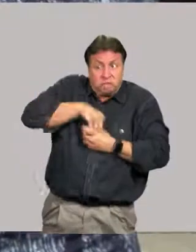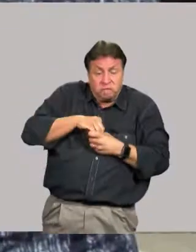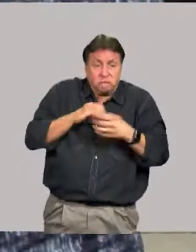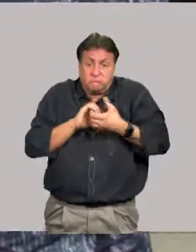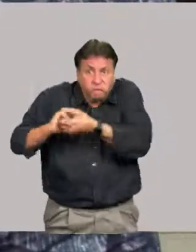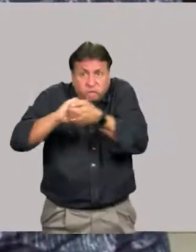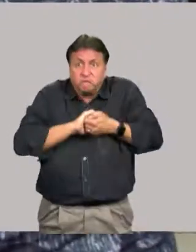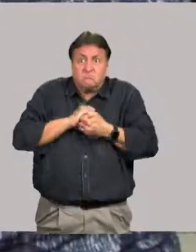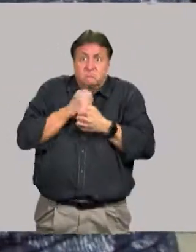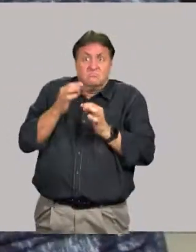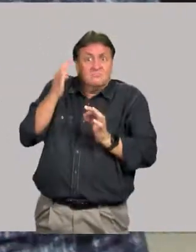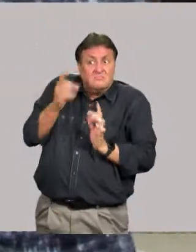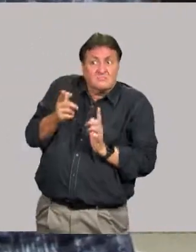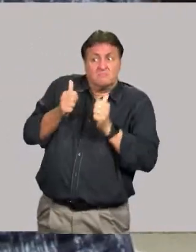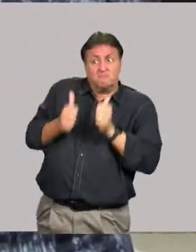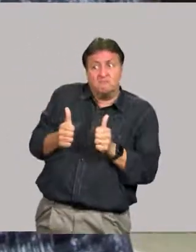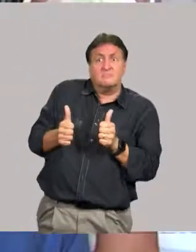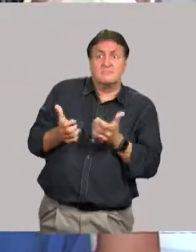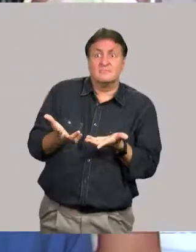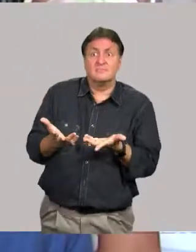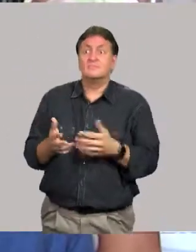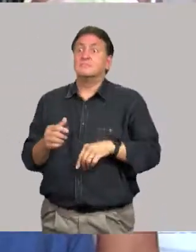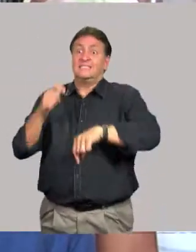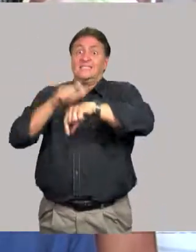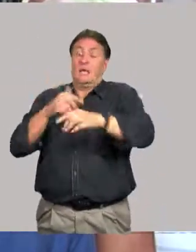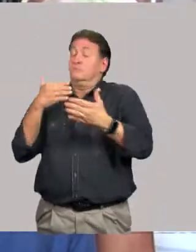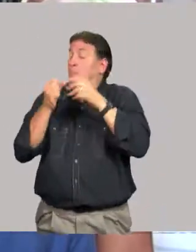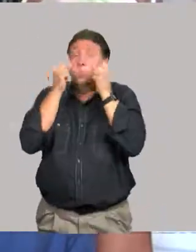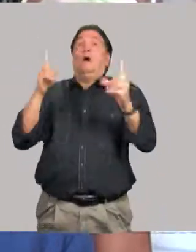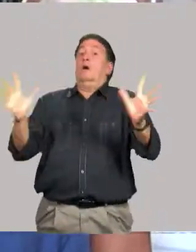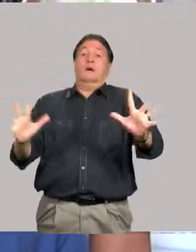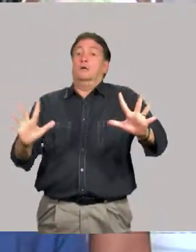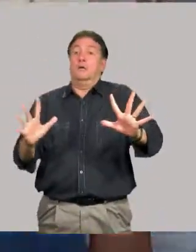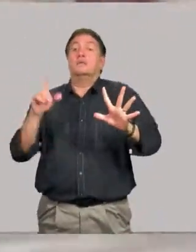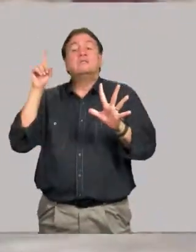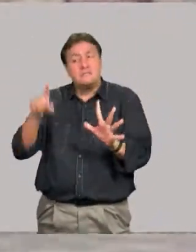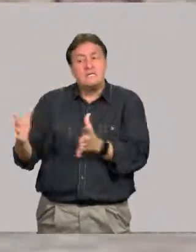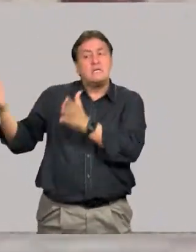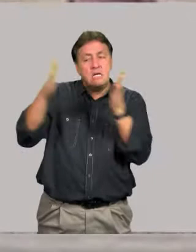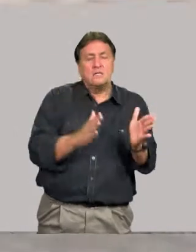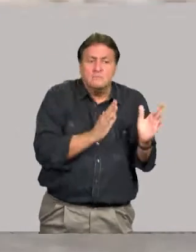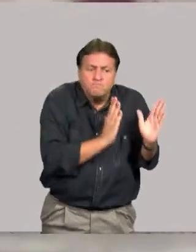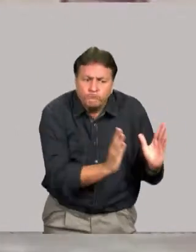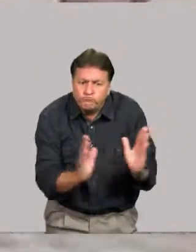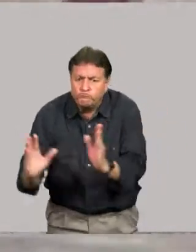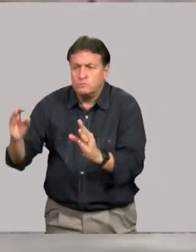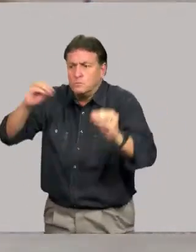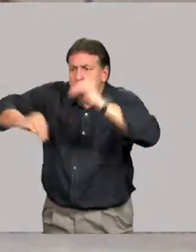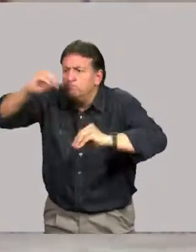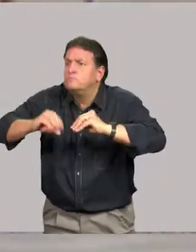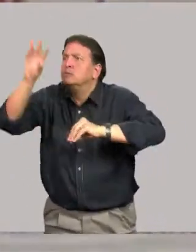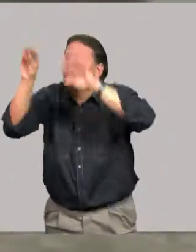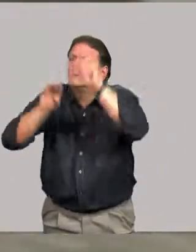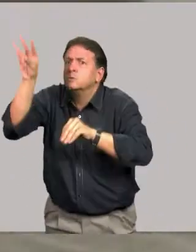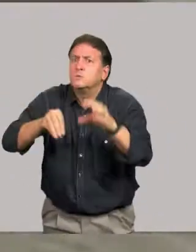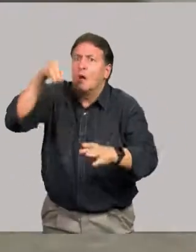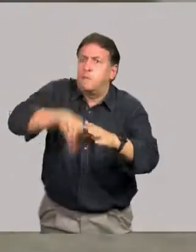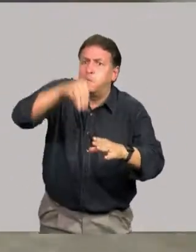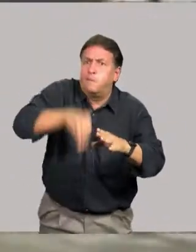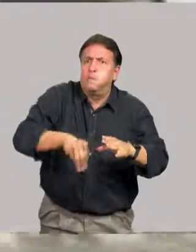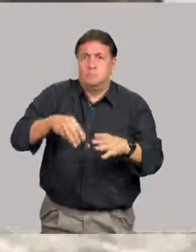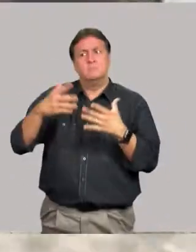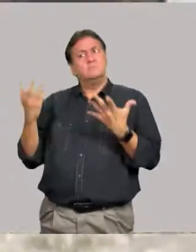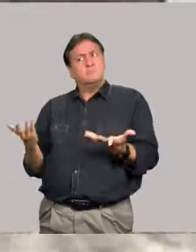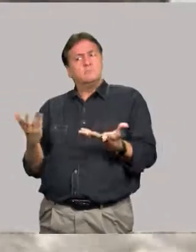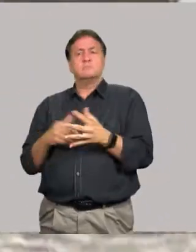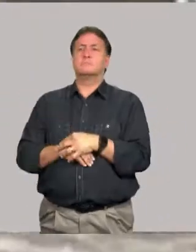emergency? Does your family know what to do? Is your family safe? When disaster strikes, you might not